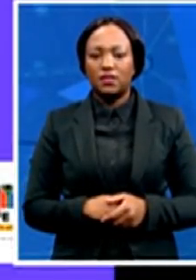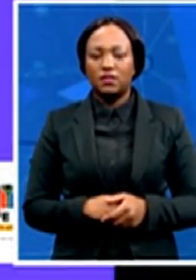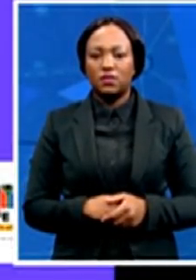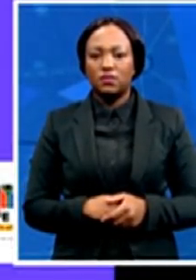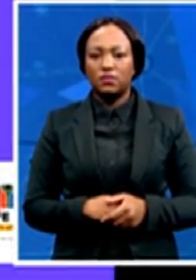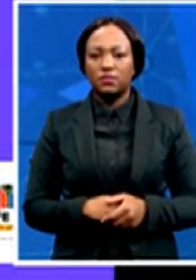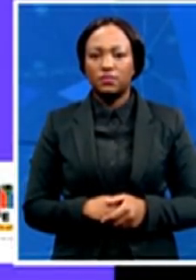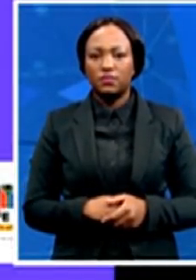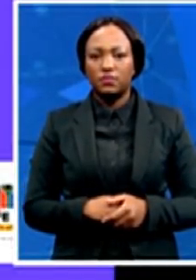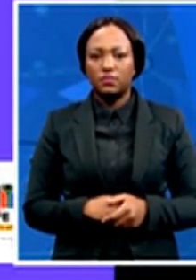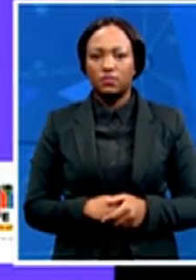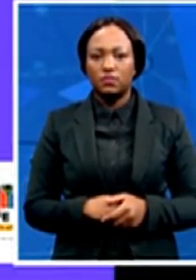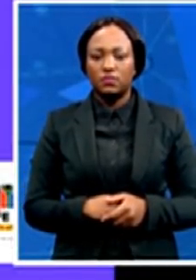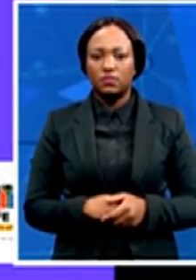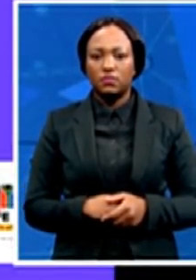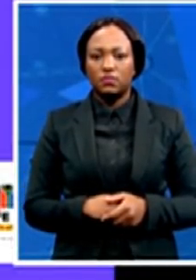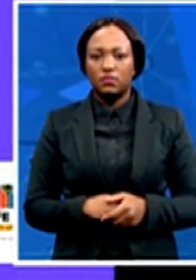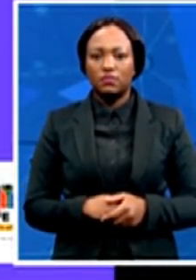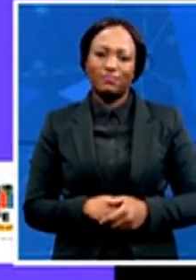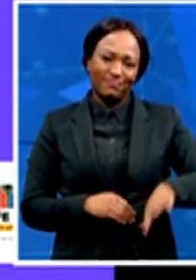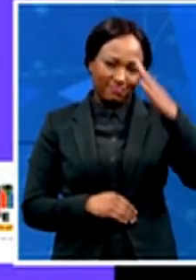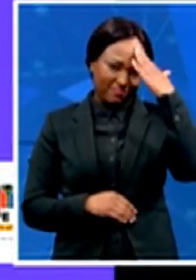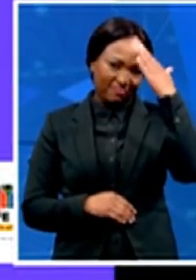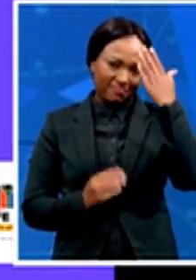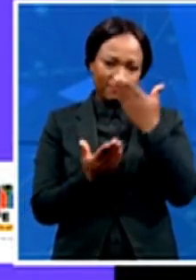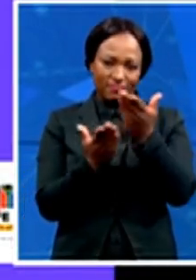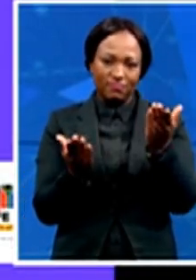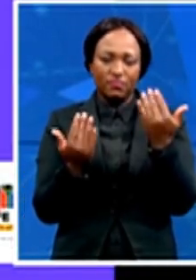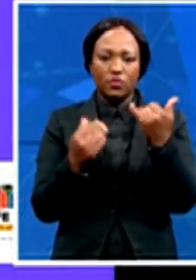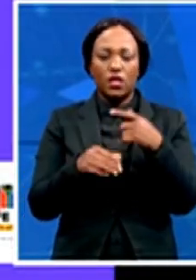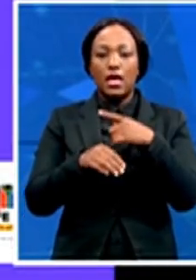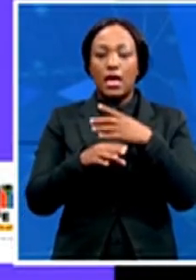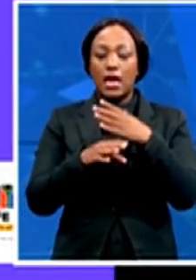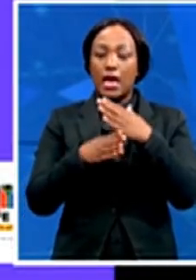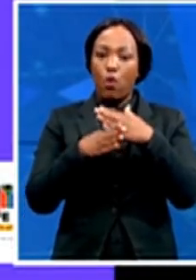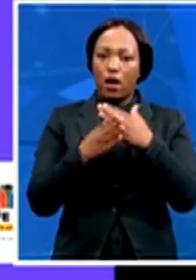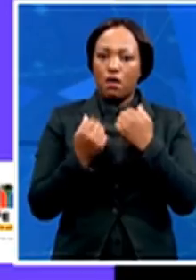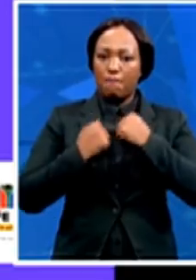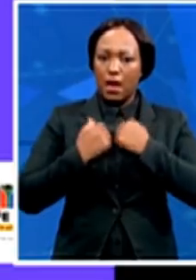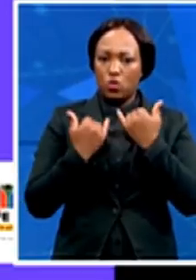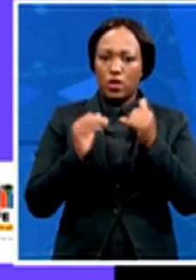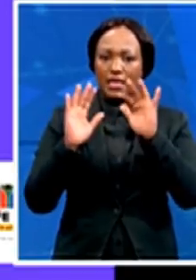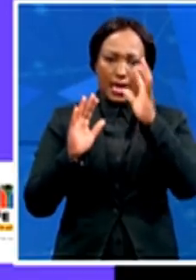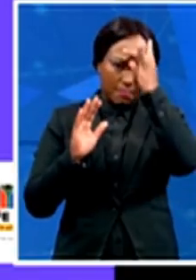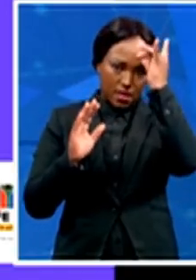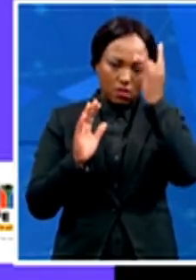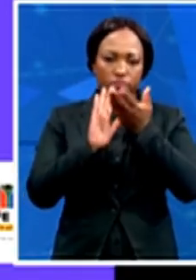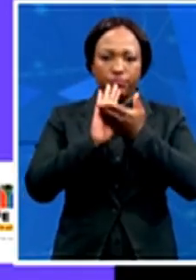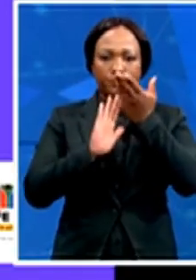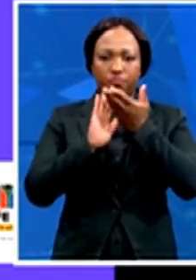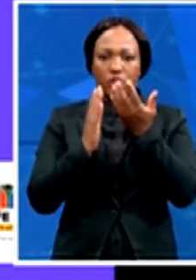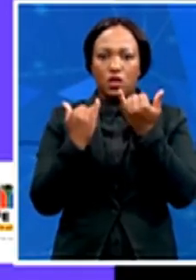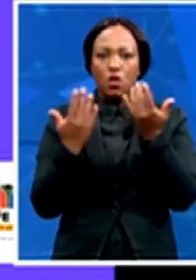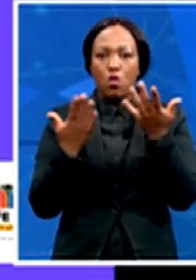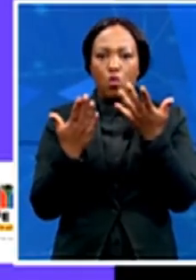Right. Hi, everyone. And my task today in just 10 minutes is to give you an update on where we are with Sisonke,